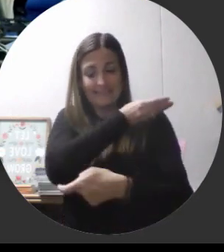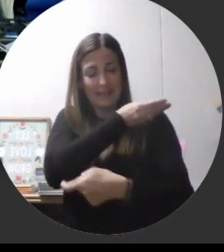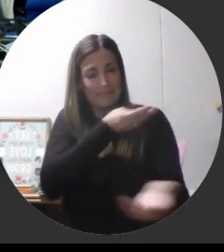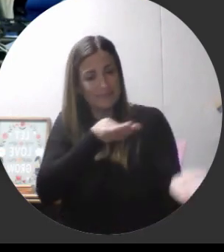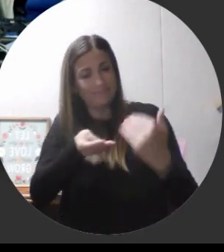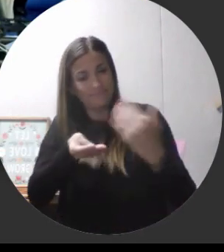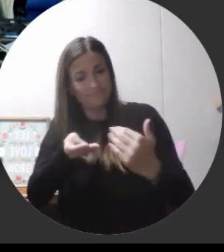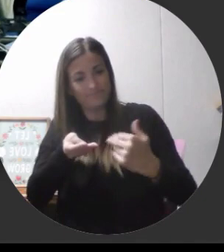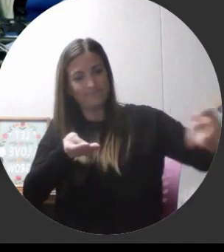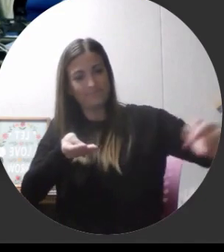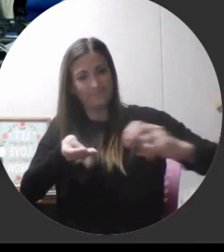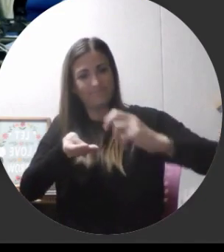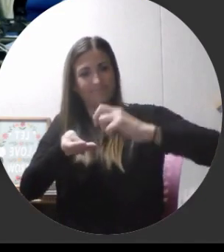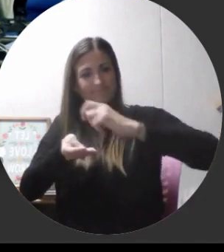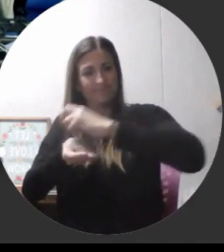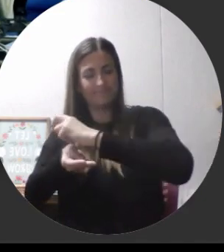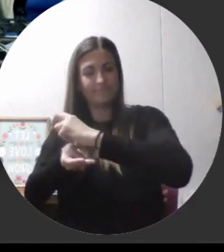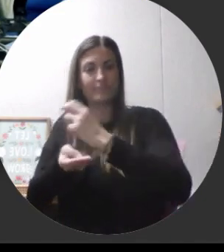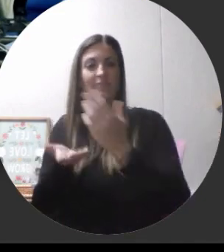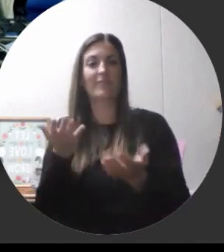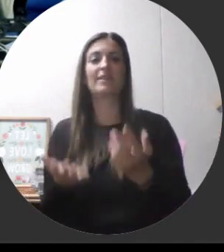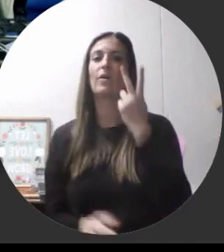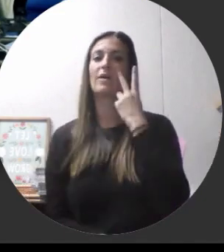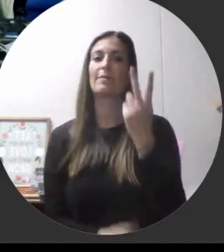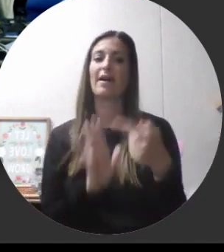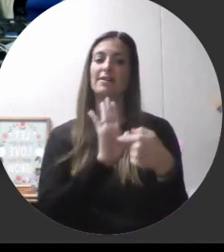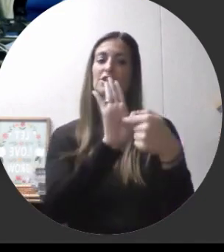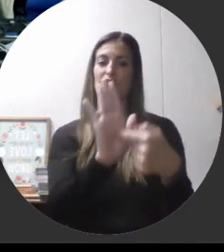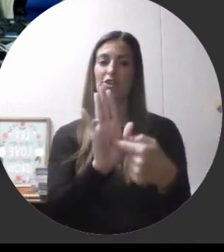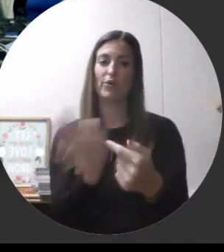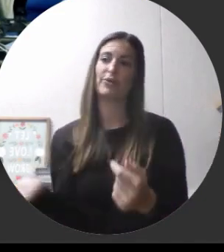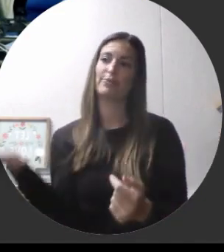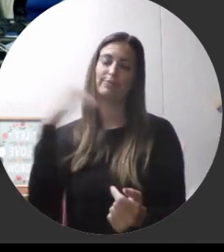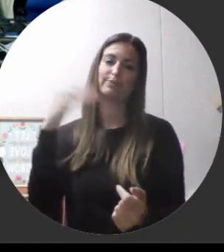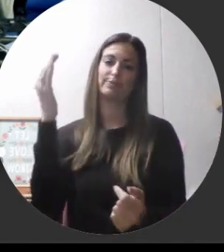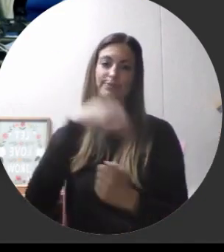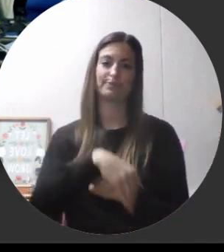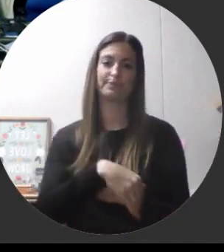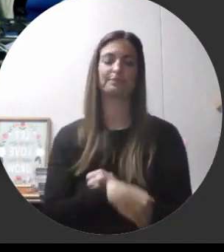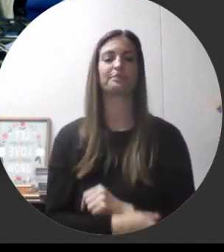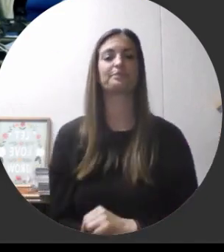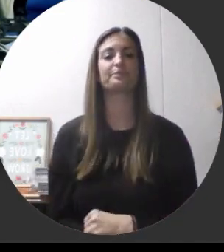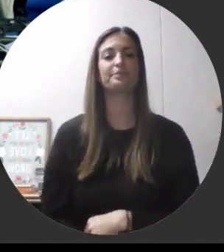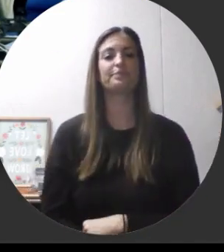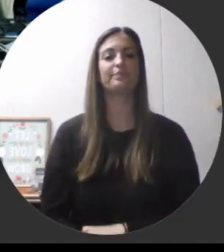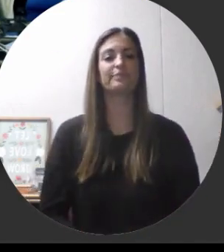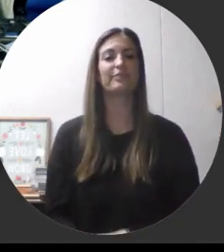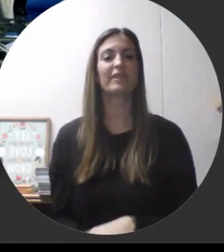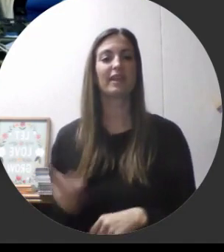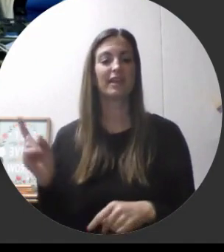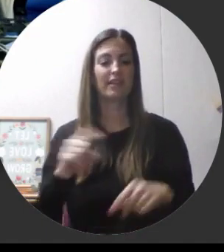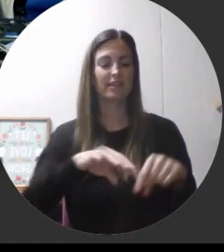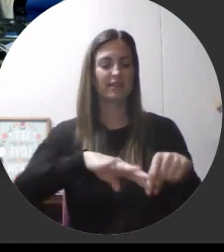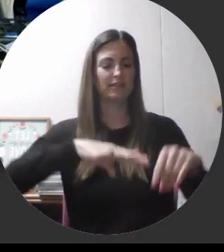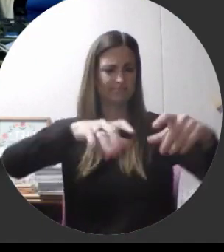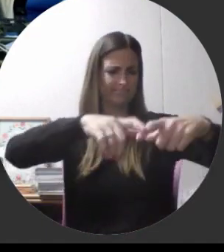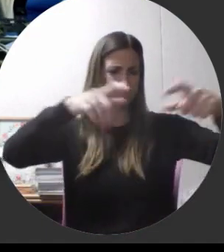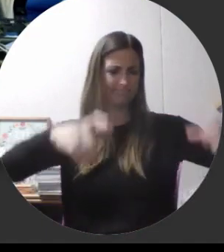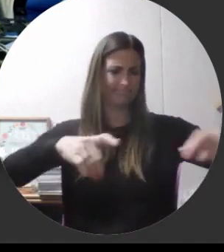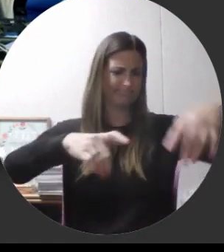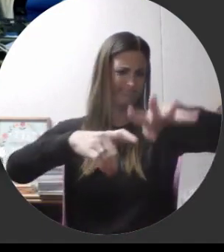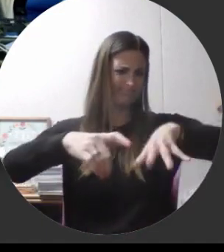and see, Father," said Kirsty, and they all went to the pond where Crusoe was calling hungrily. They took off the wire frames, and Kirsty